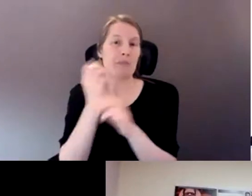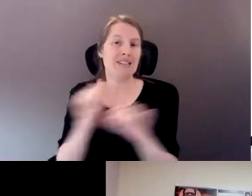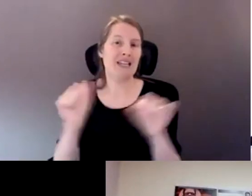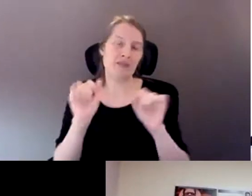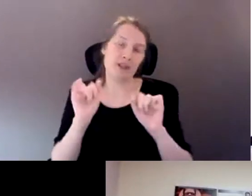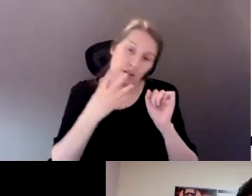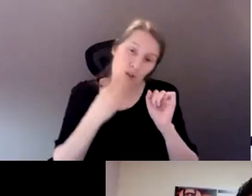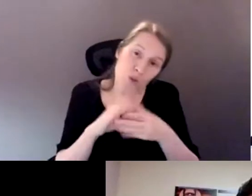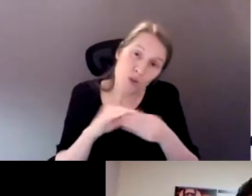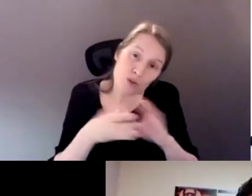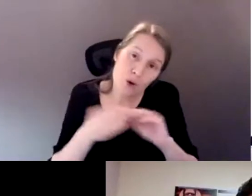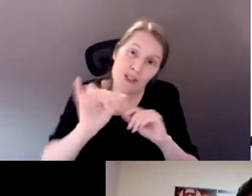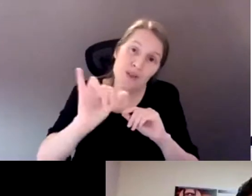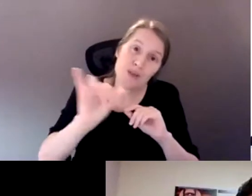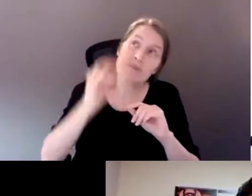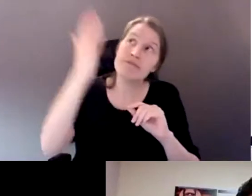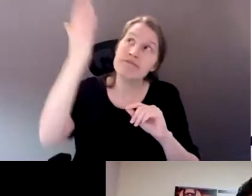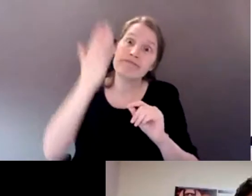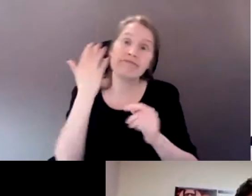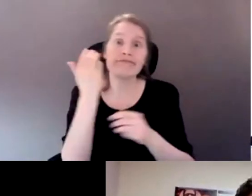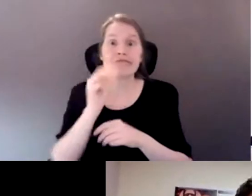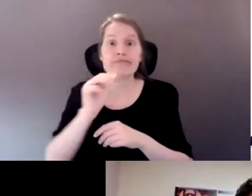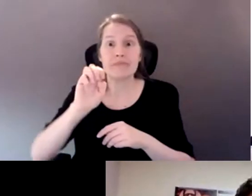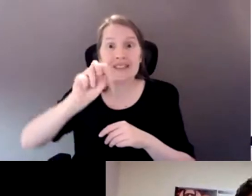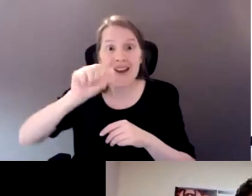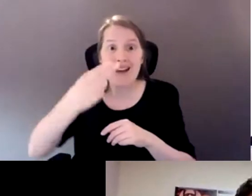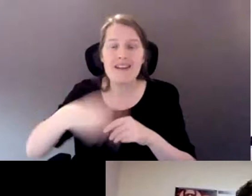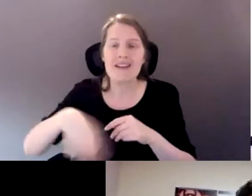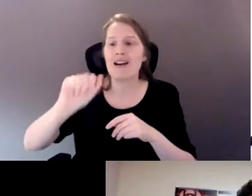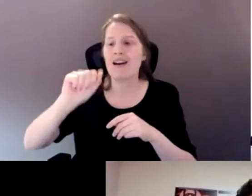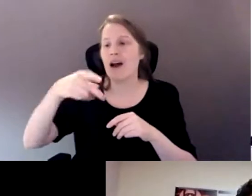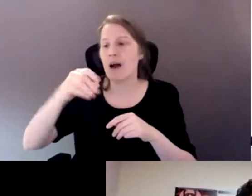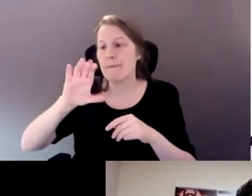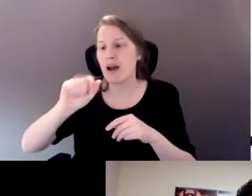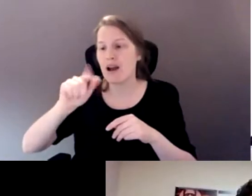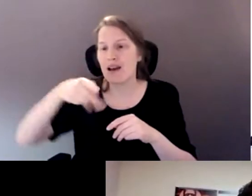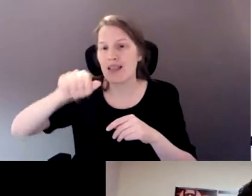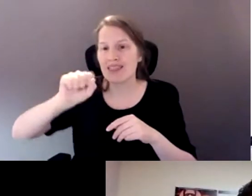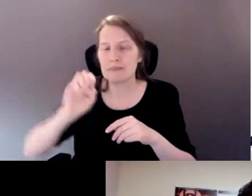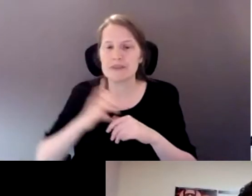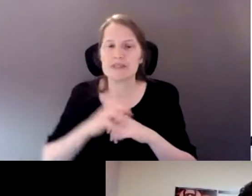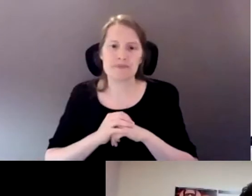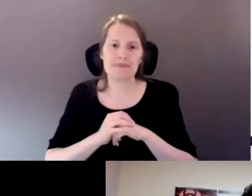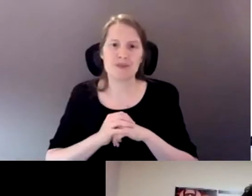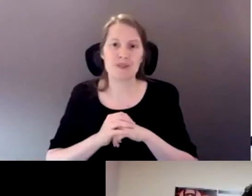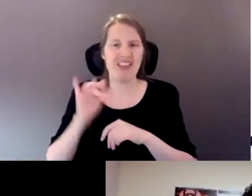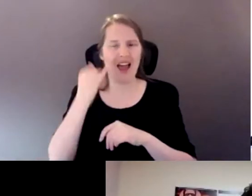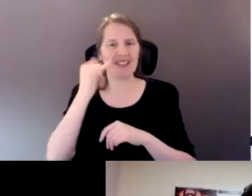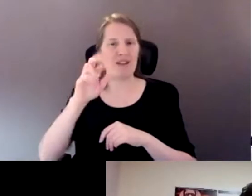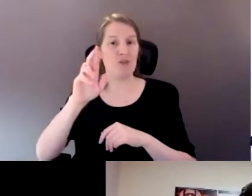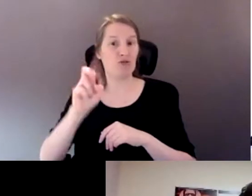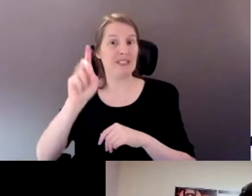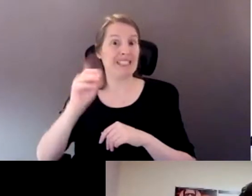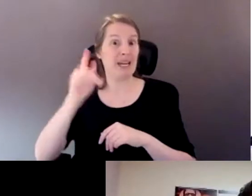story, a story about apocalypse. So there's a reason why redemption is